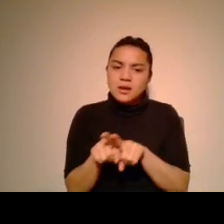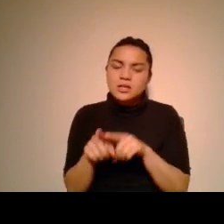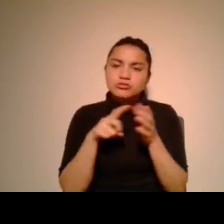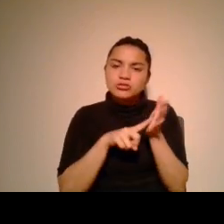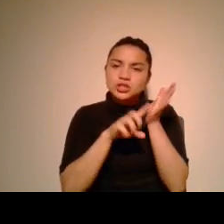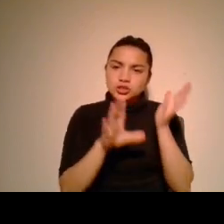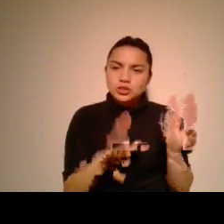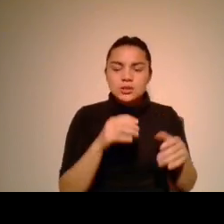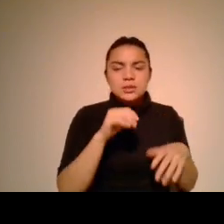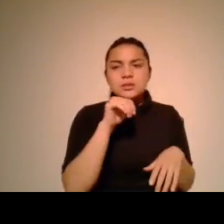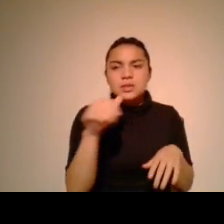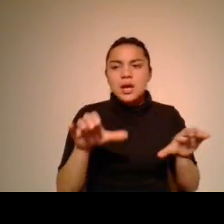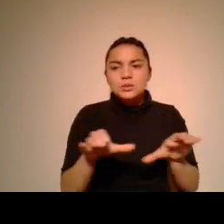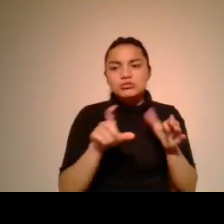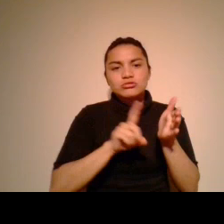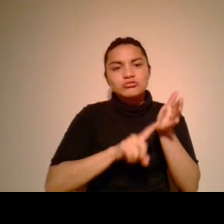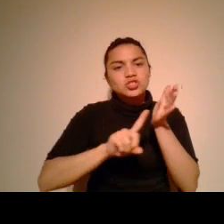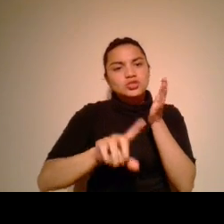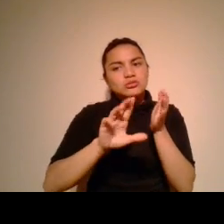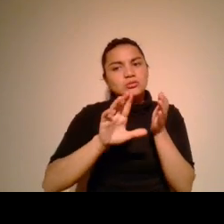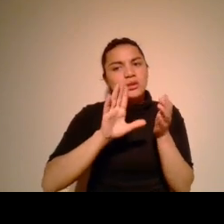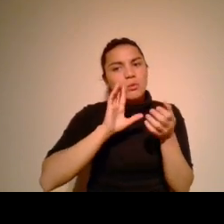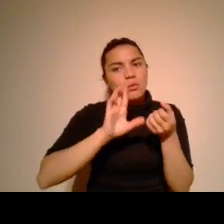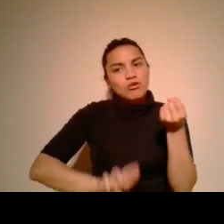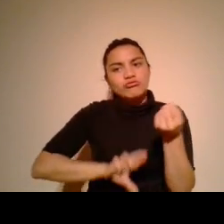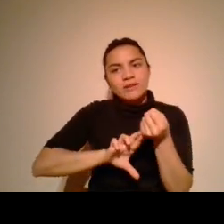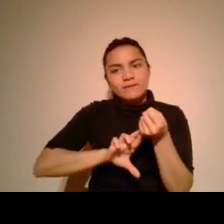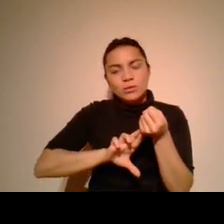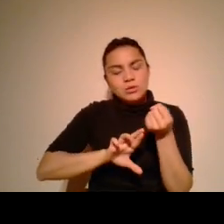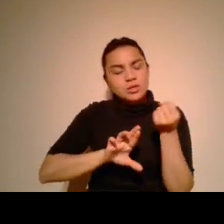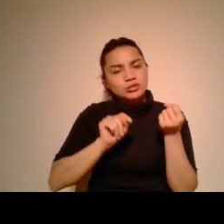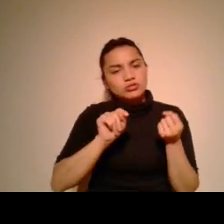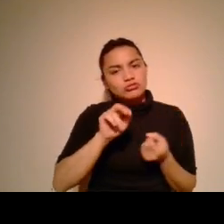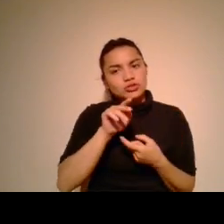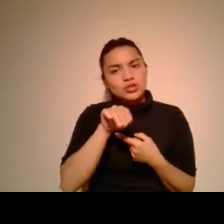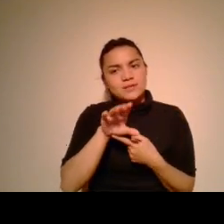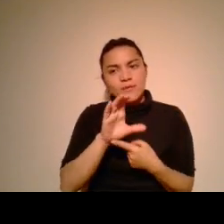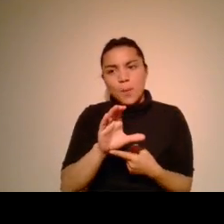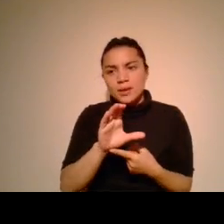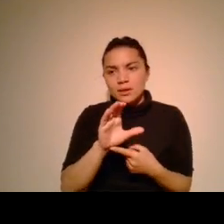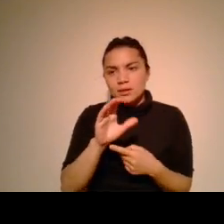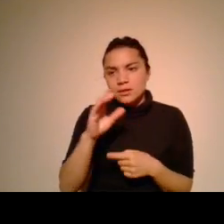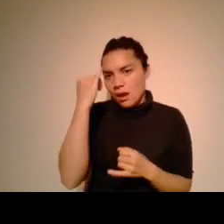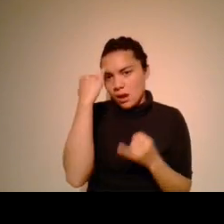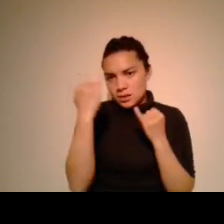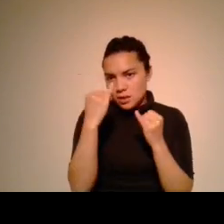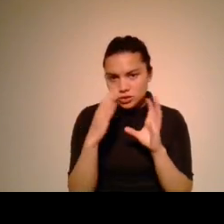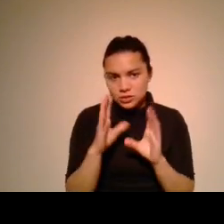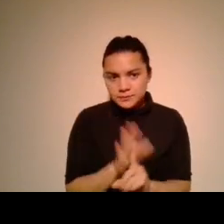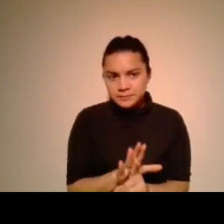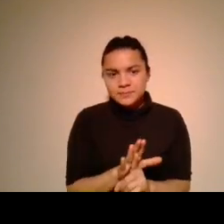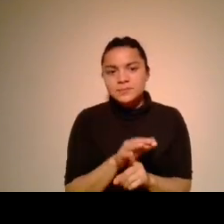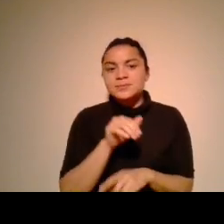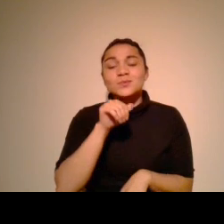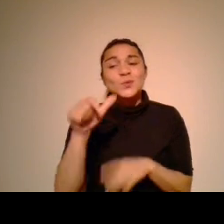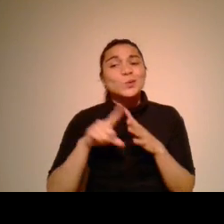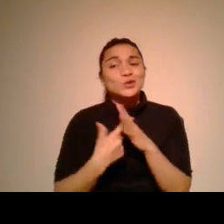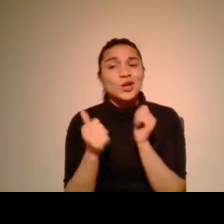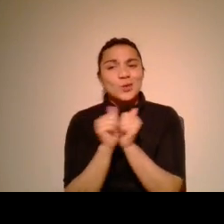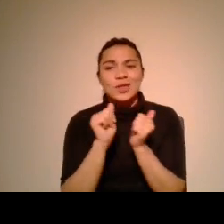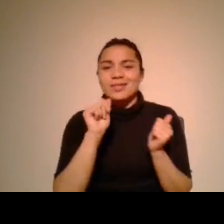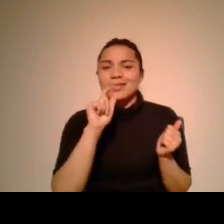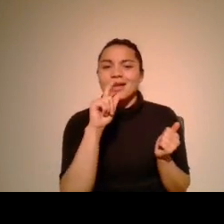research that reinforces transphobic ideology. So don't start with a transphobic research question.